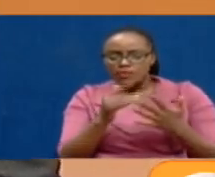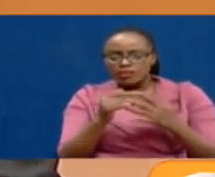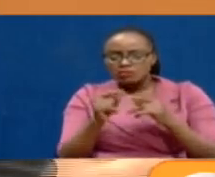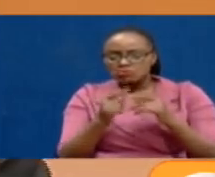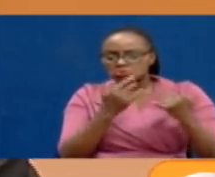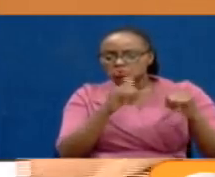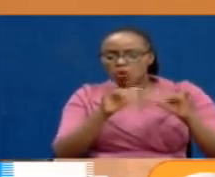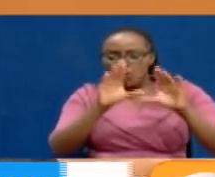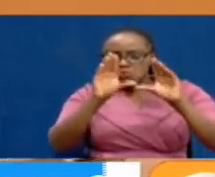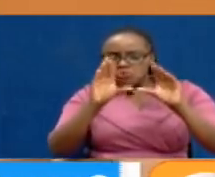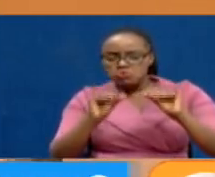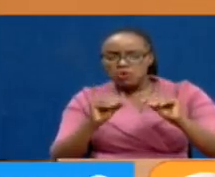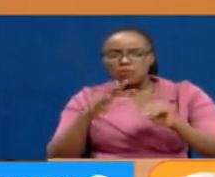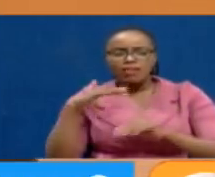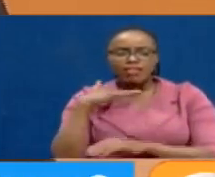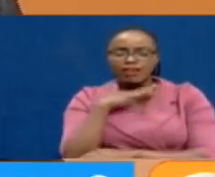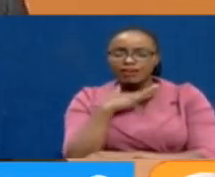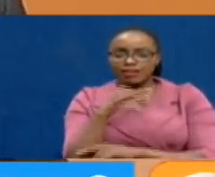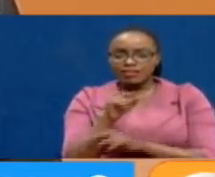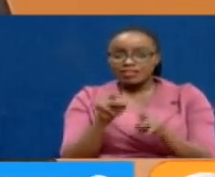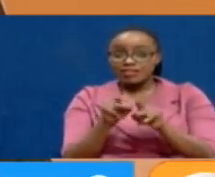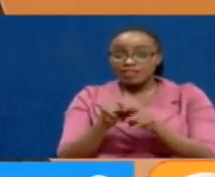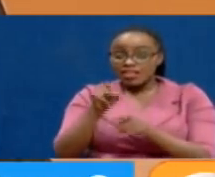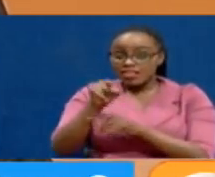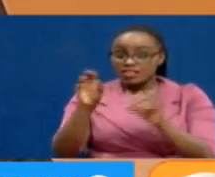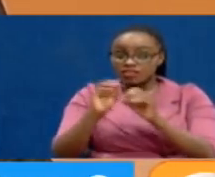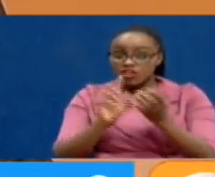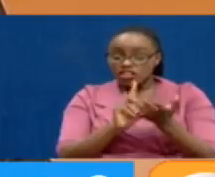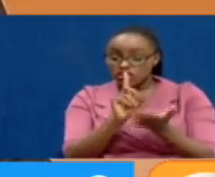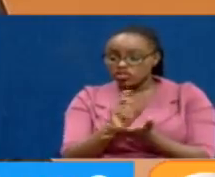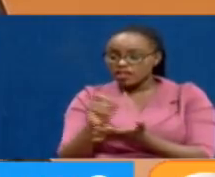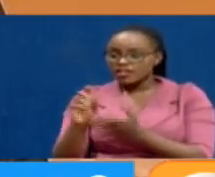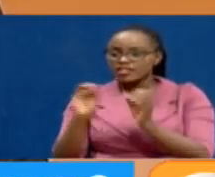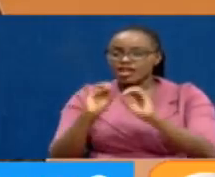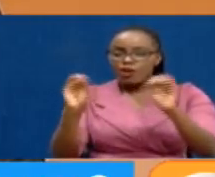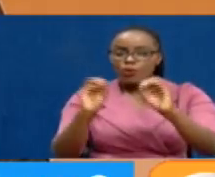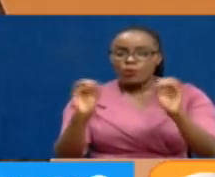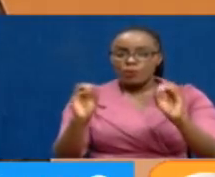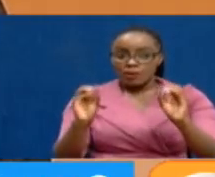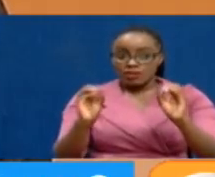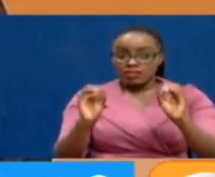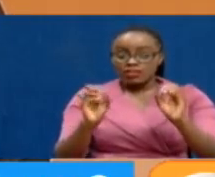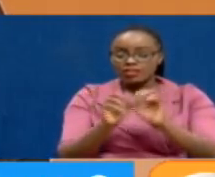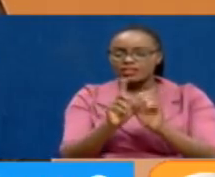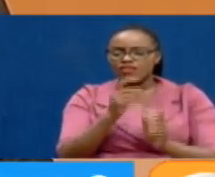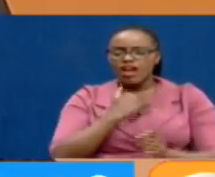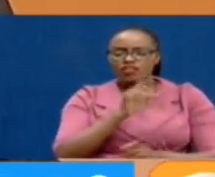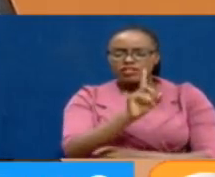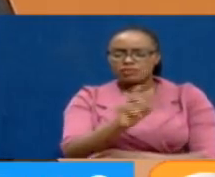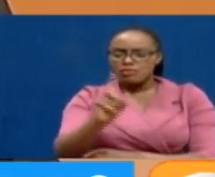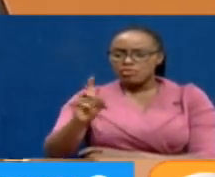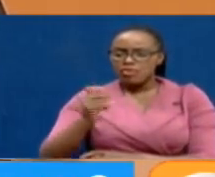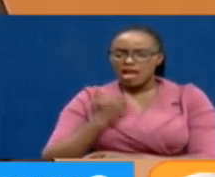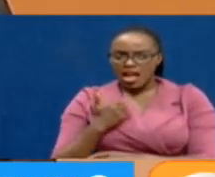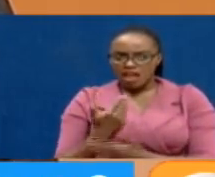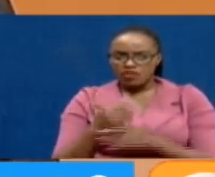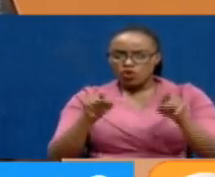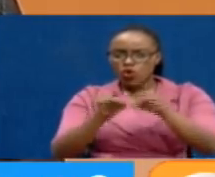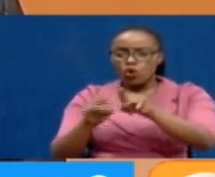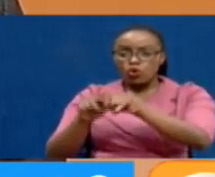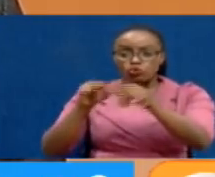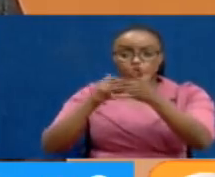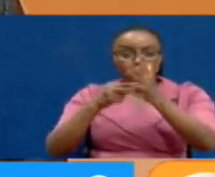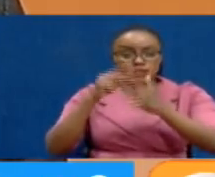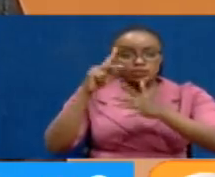they are not the kind of disinfectants like the sanitizers, you know. Okay. There's the sprays, for example. And it also